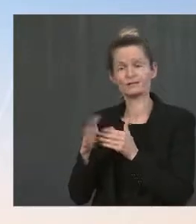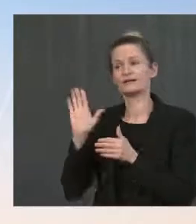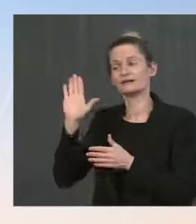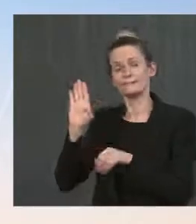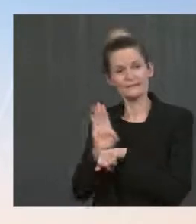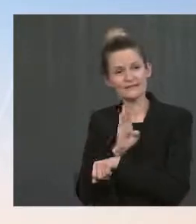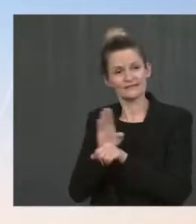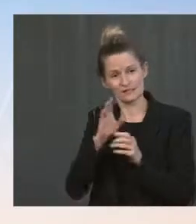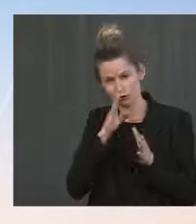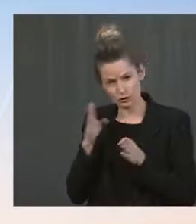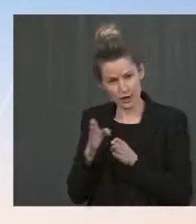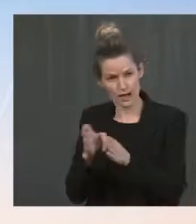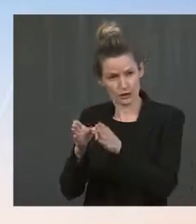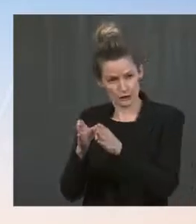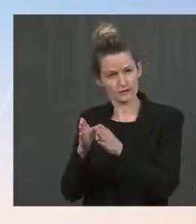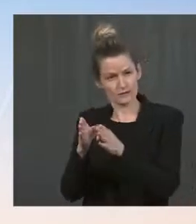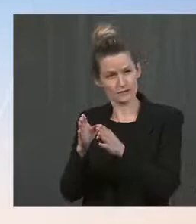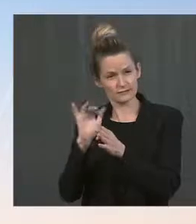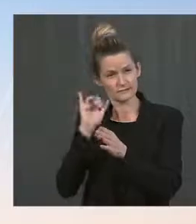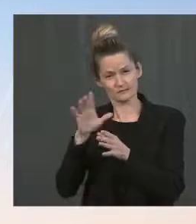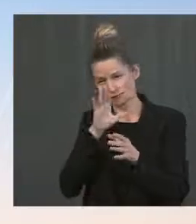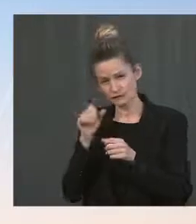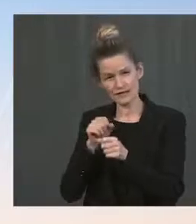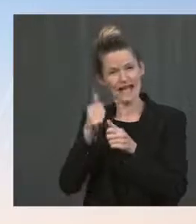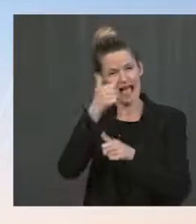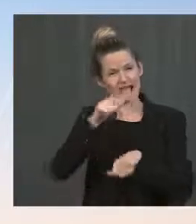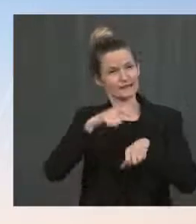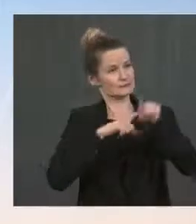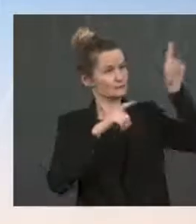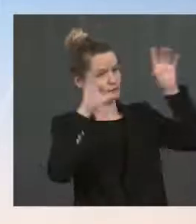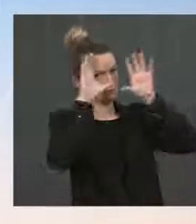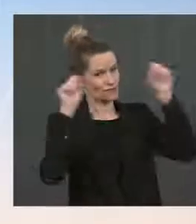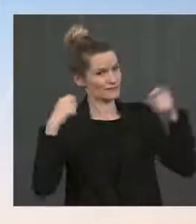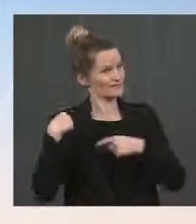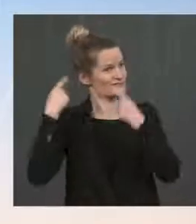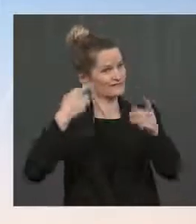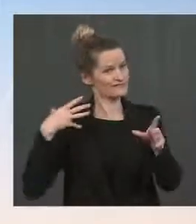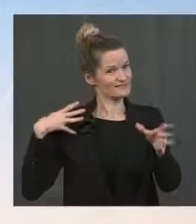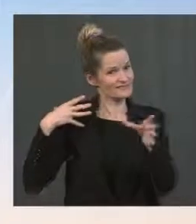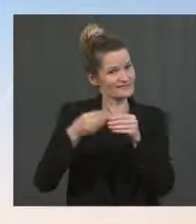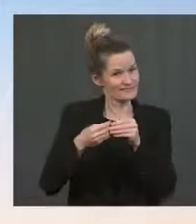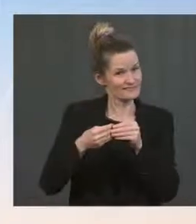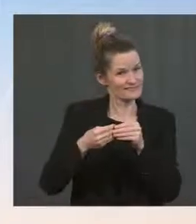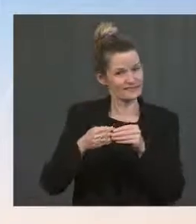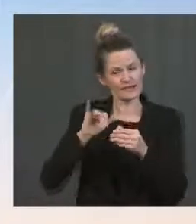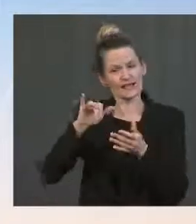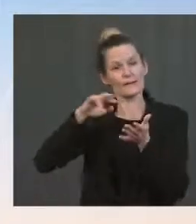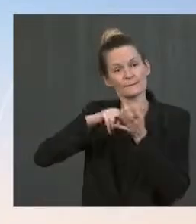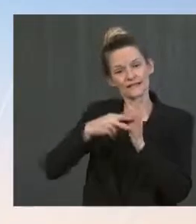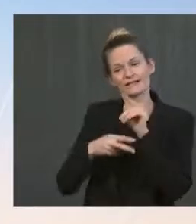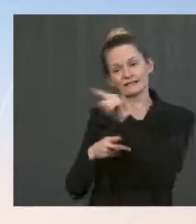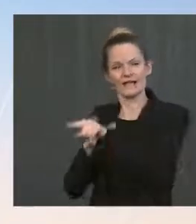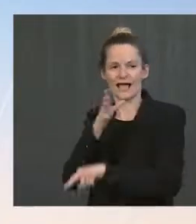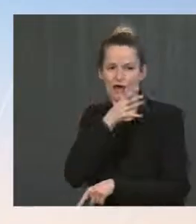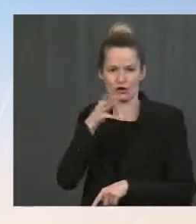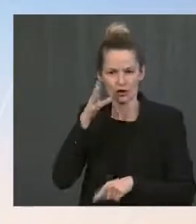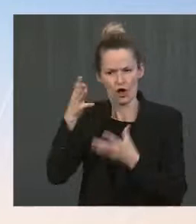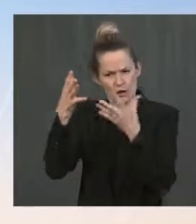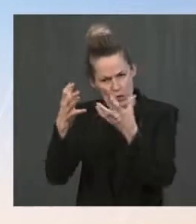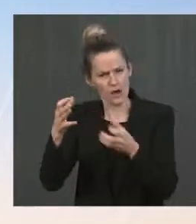of any administration in history, that the agricultural sector will actually be part of moving us and creating new markets